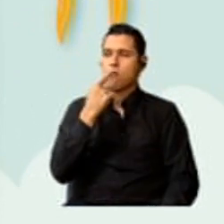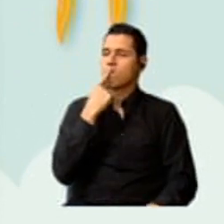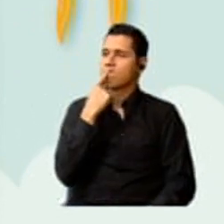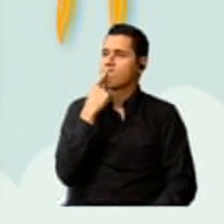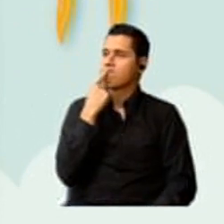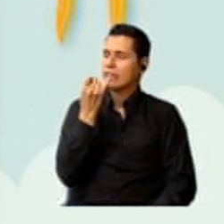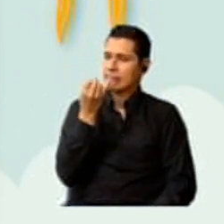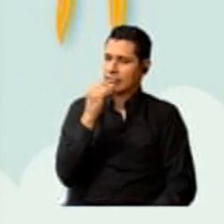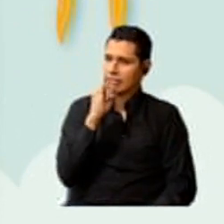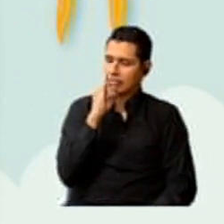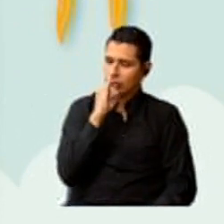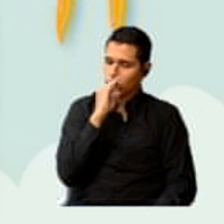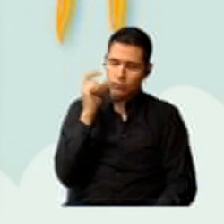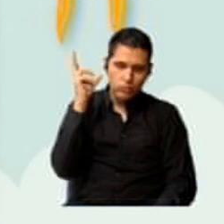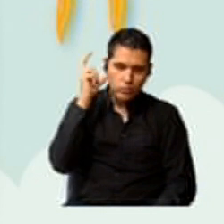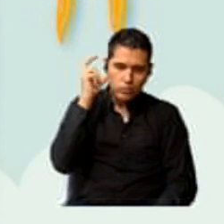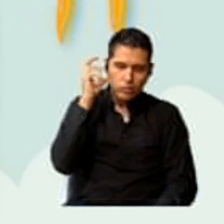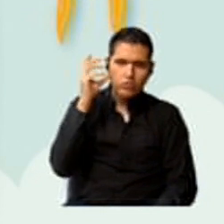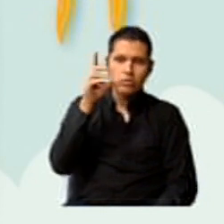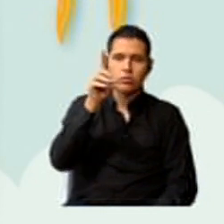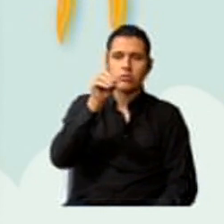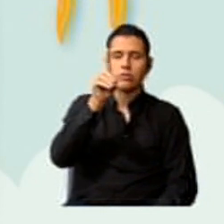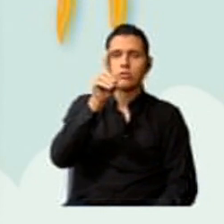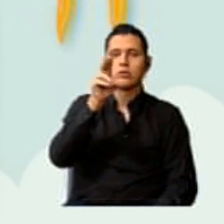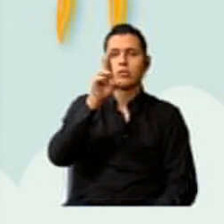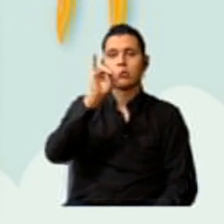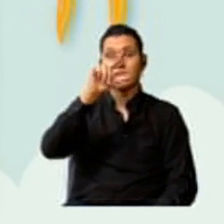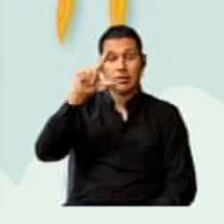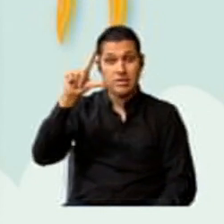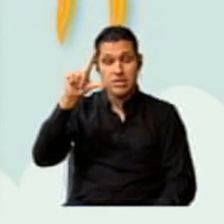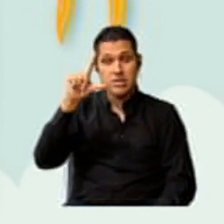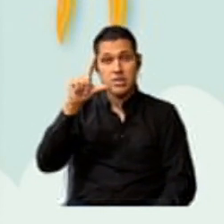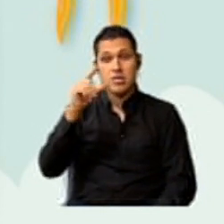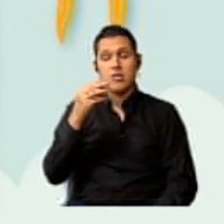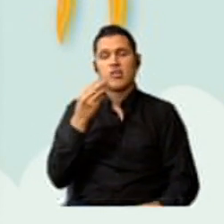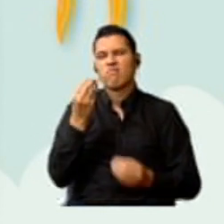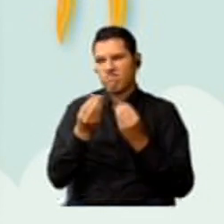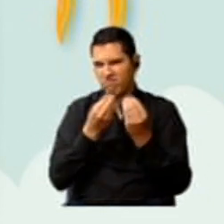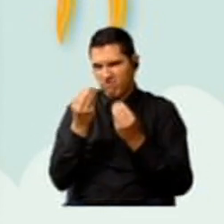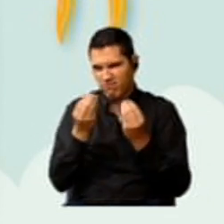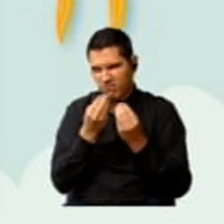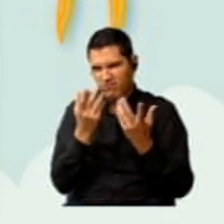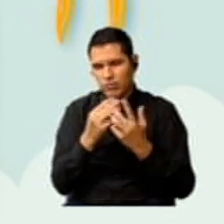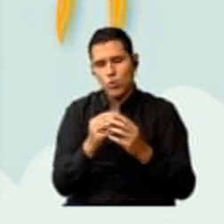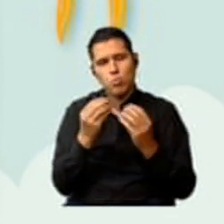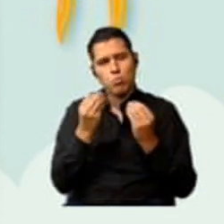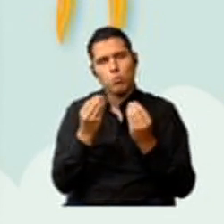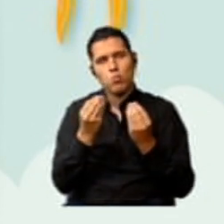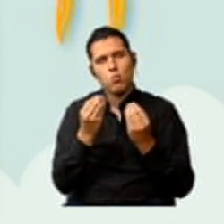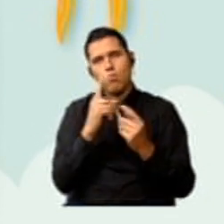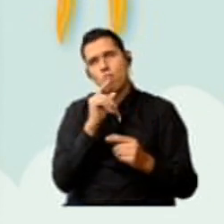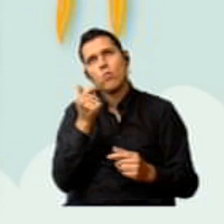have the sound dr, we are going to make the word